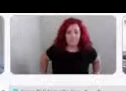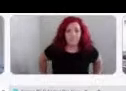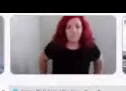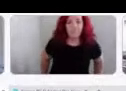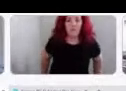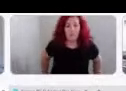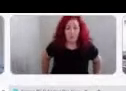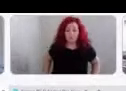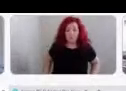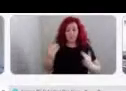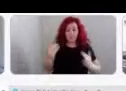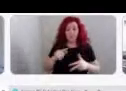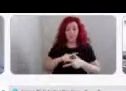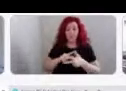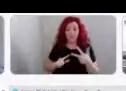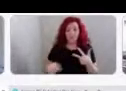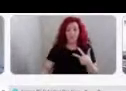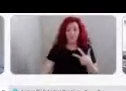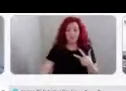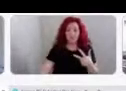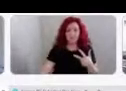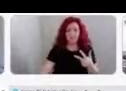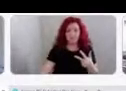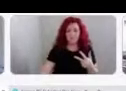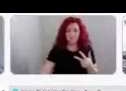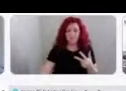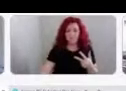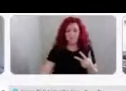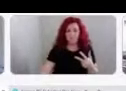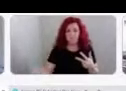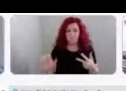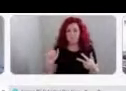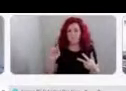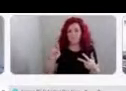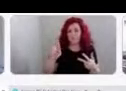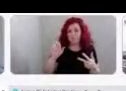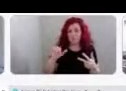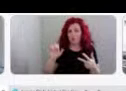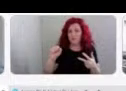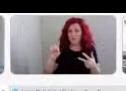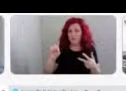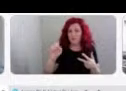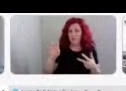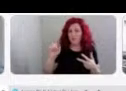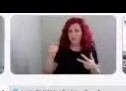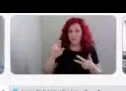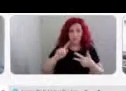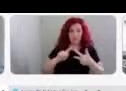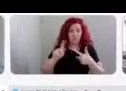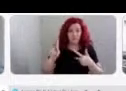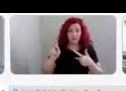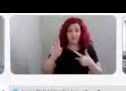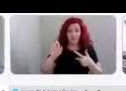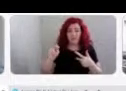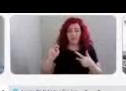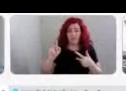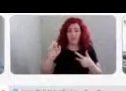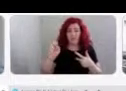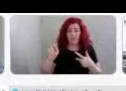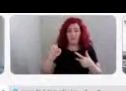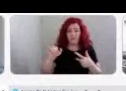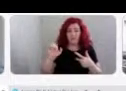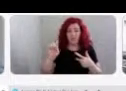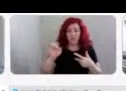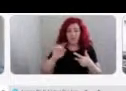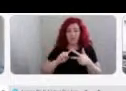next three speakers will be aubrey sander karen and yeti and then marilyn weissman